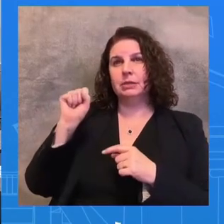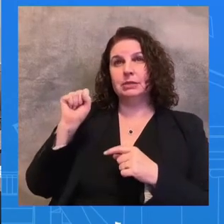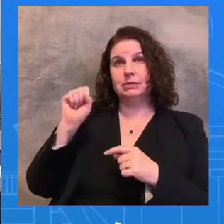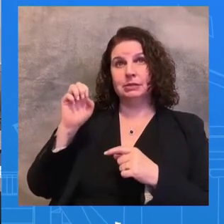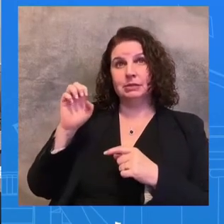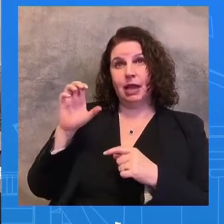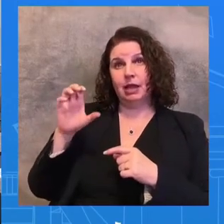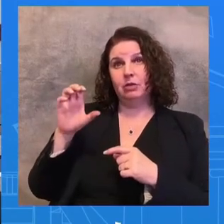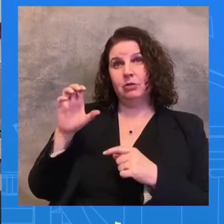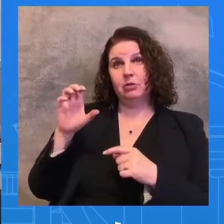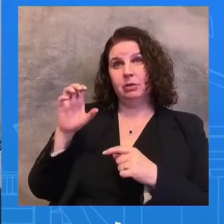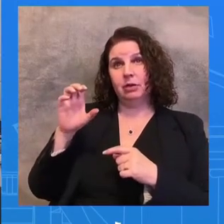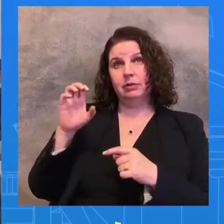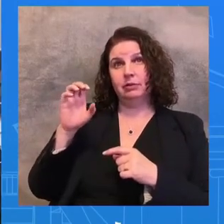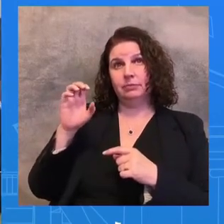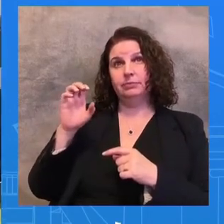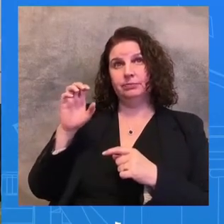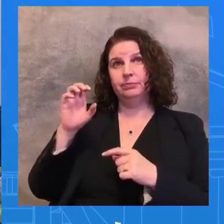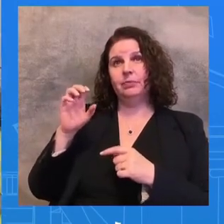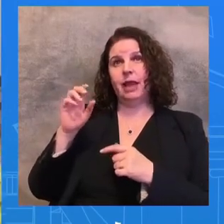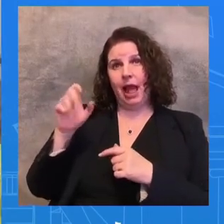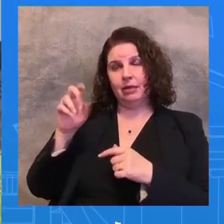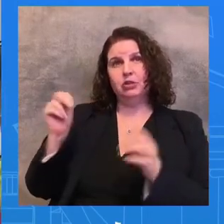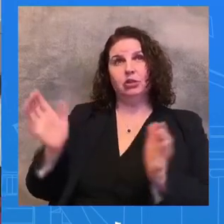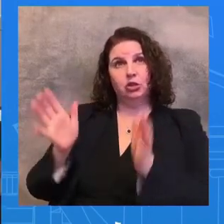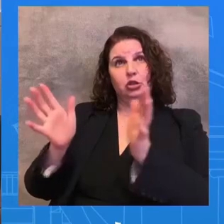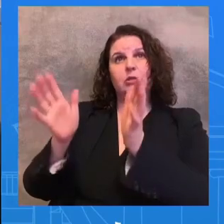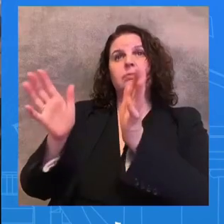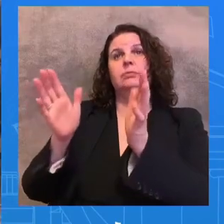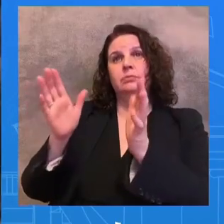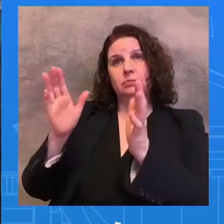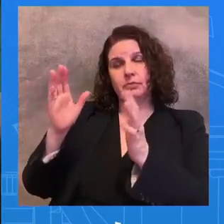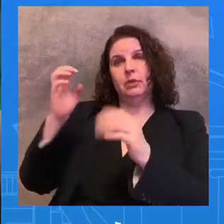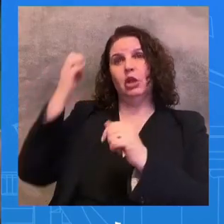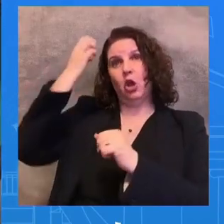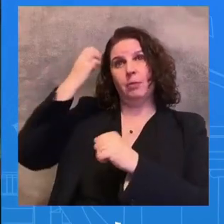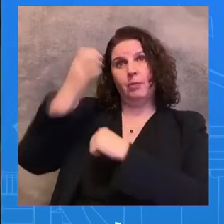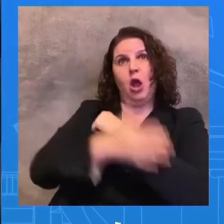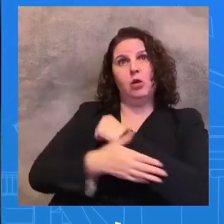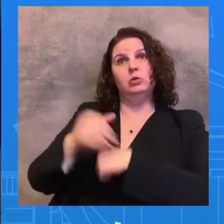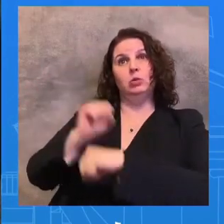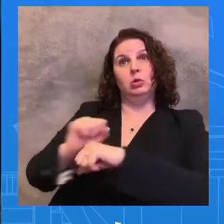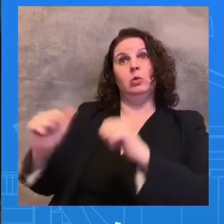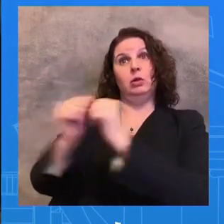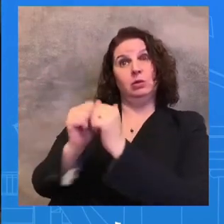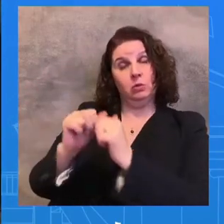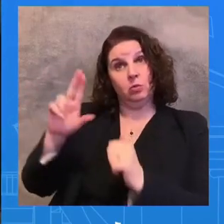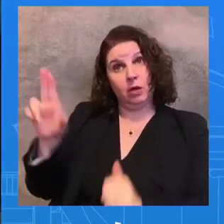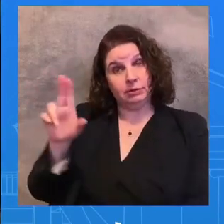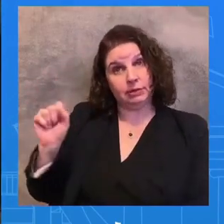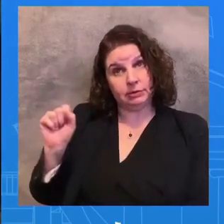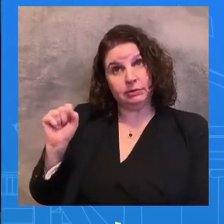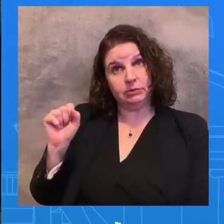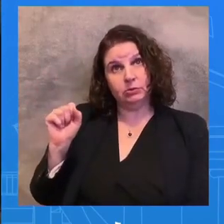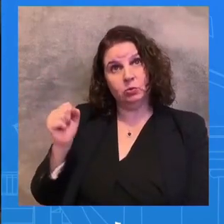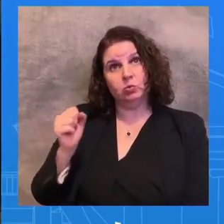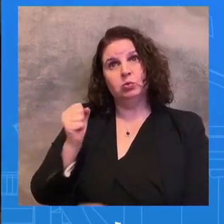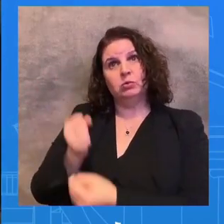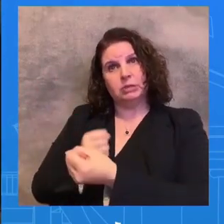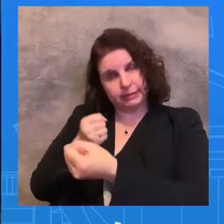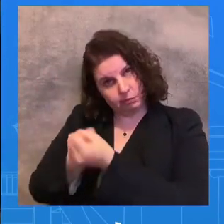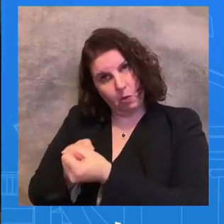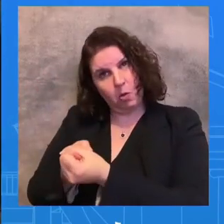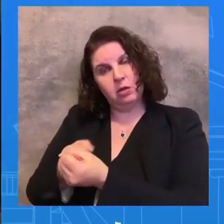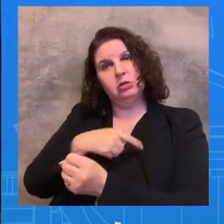trade practice. What is objective and the action plan for that? And also, China just announced a sanction against